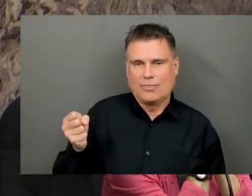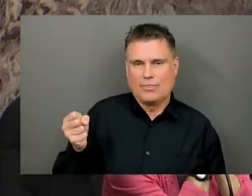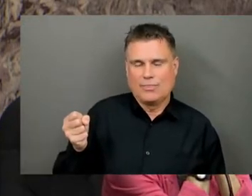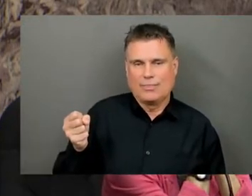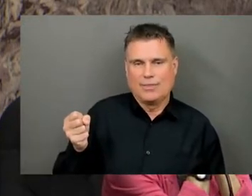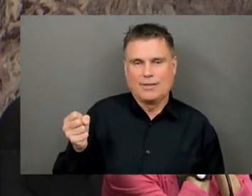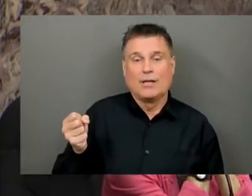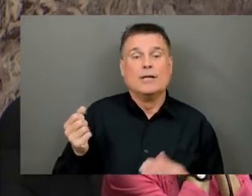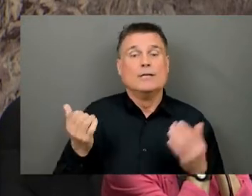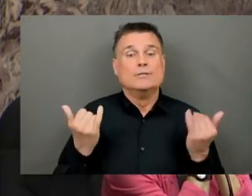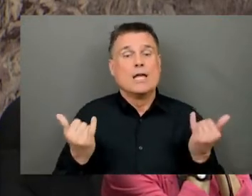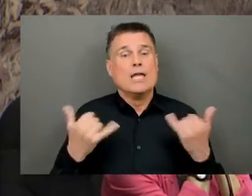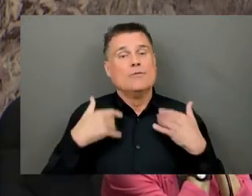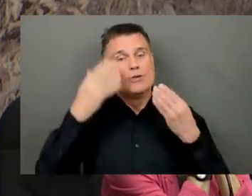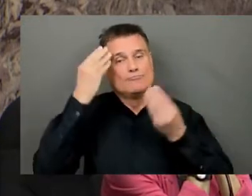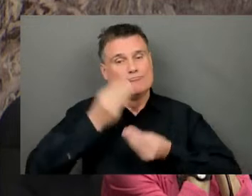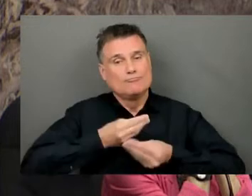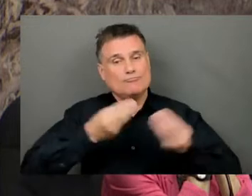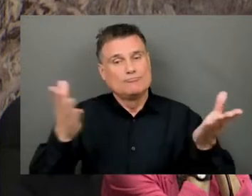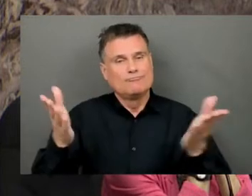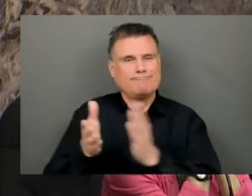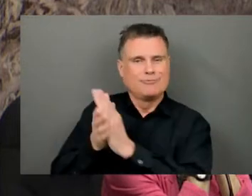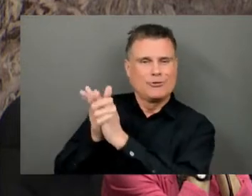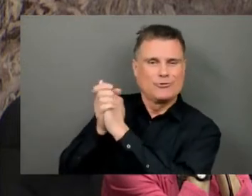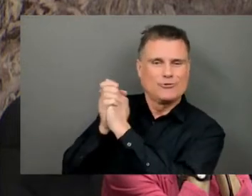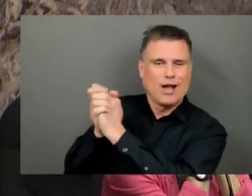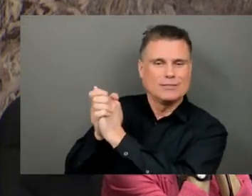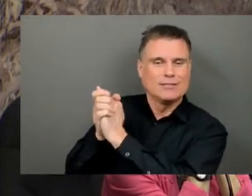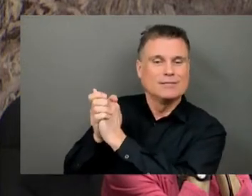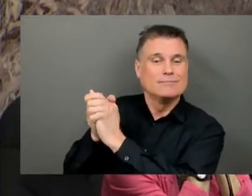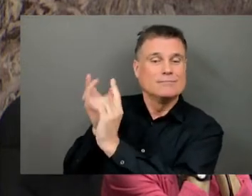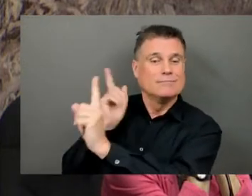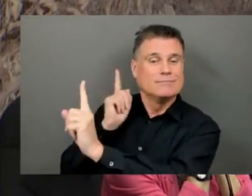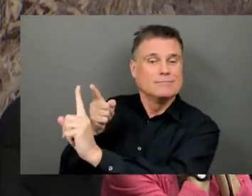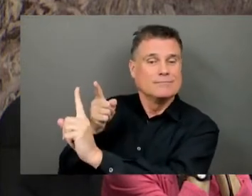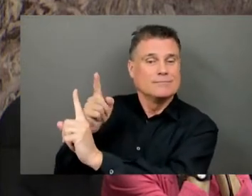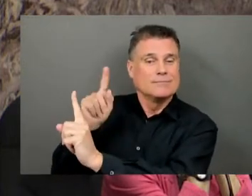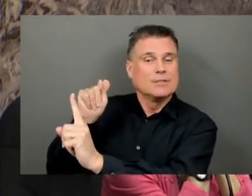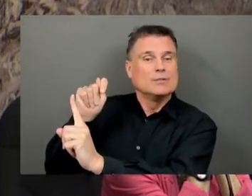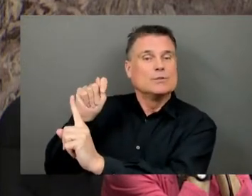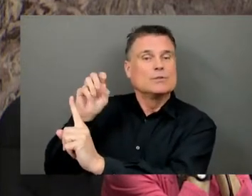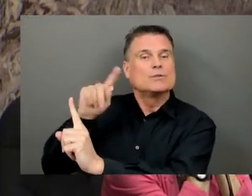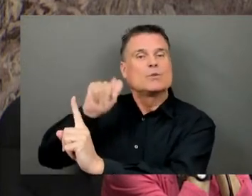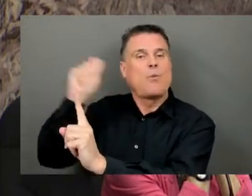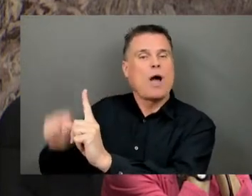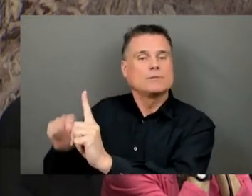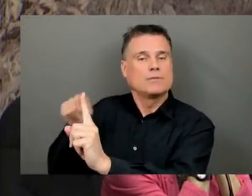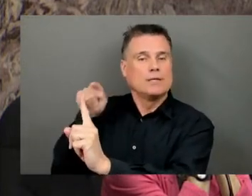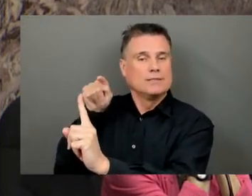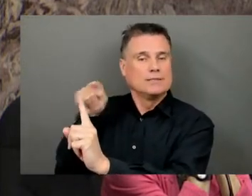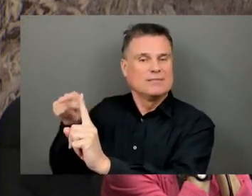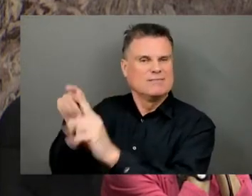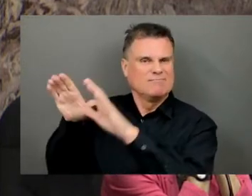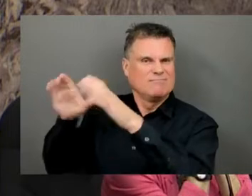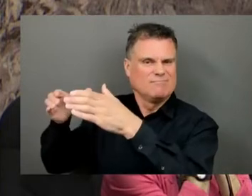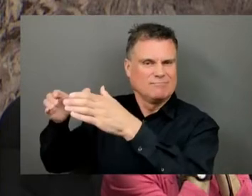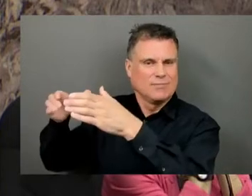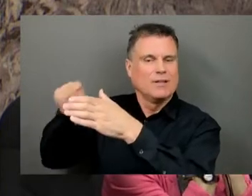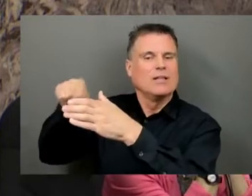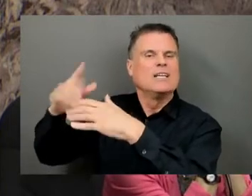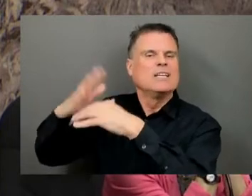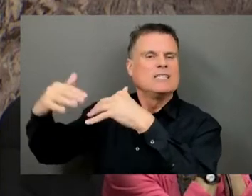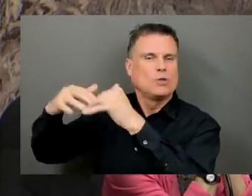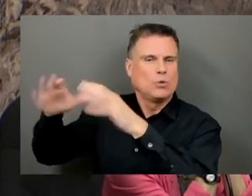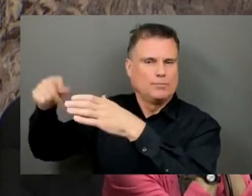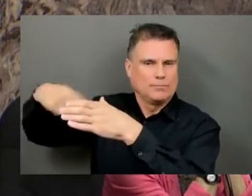Tawasin First Nations. Yesterday was the 15th anniversary of their treaty, and they're doing some wonderful